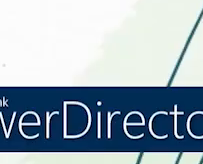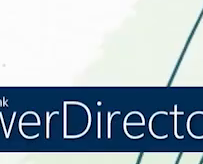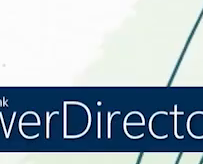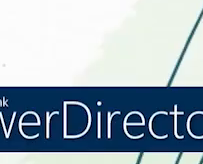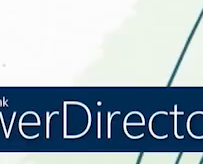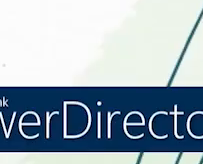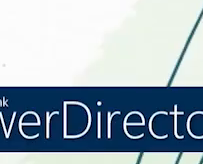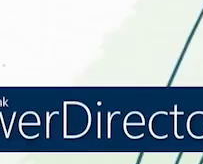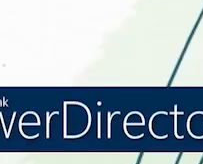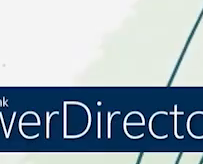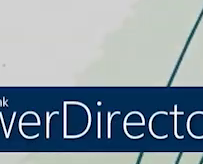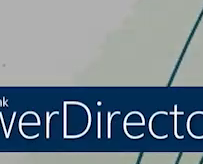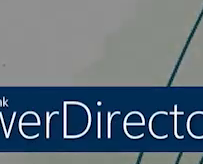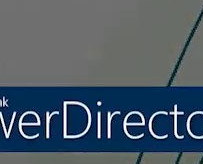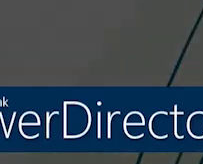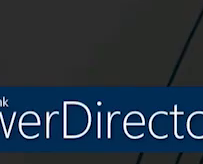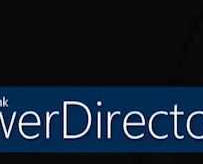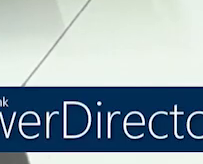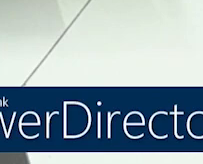Procedures.